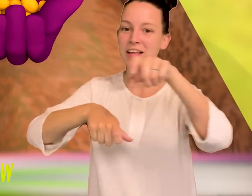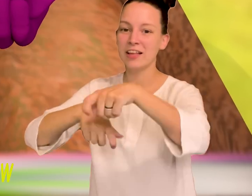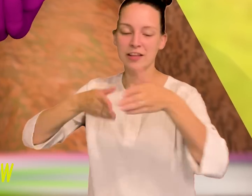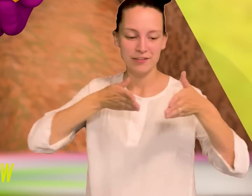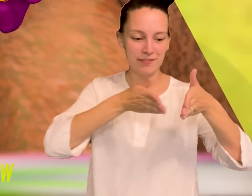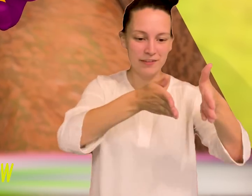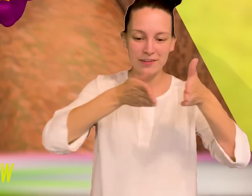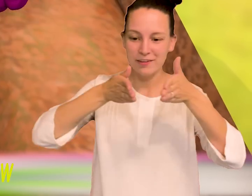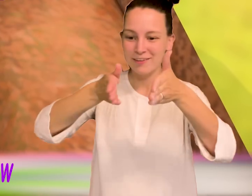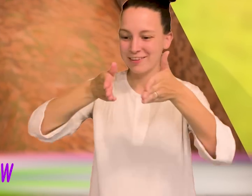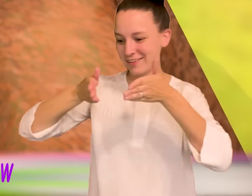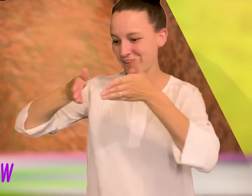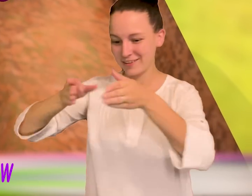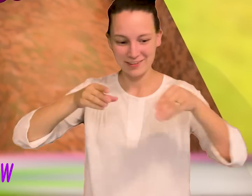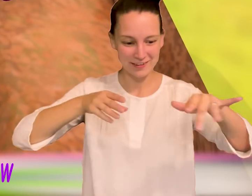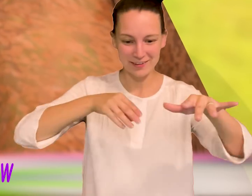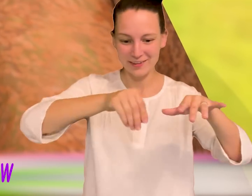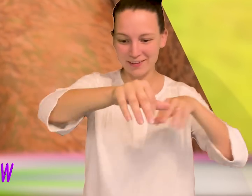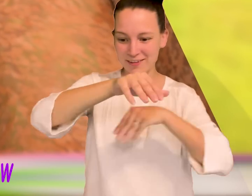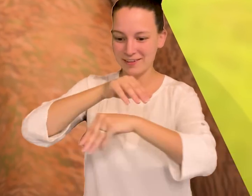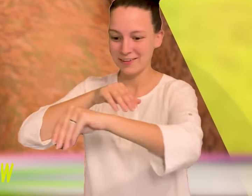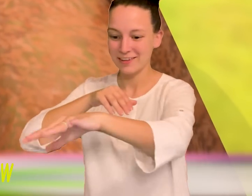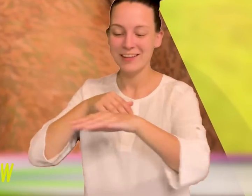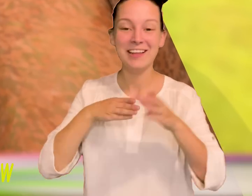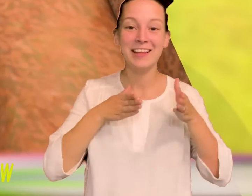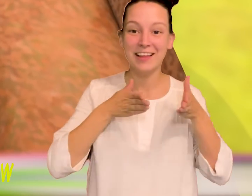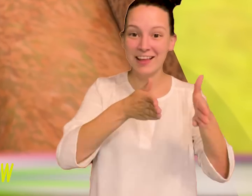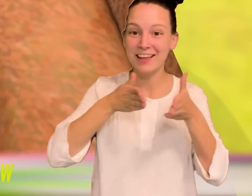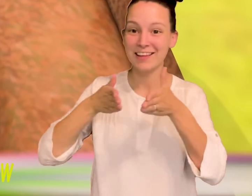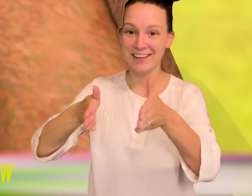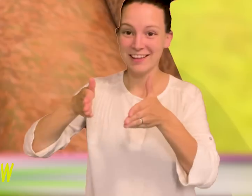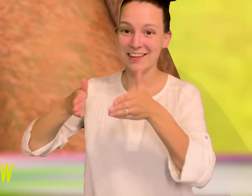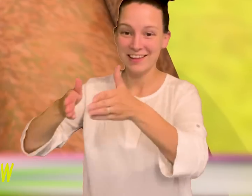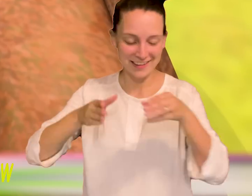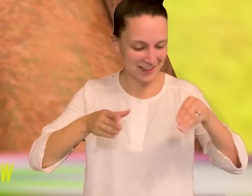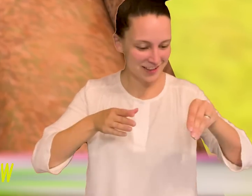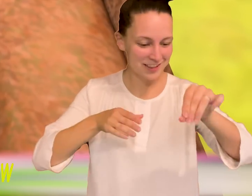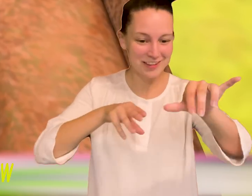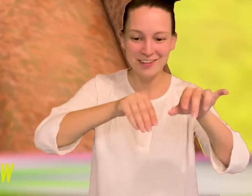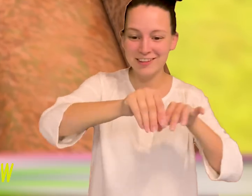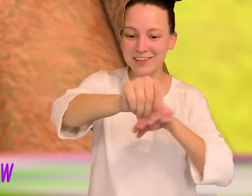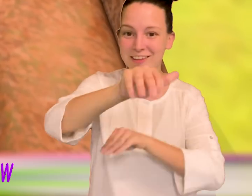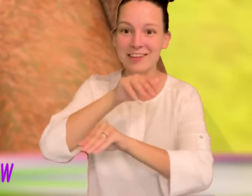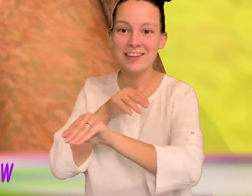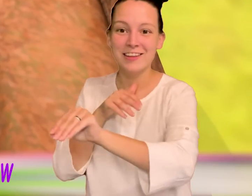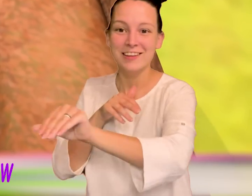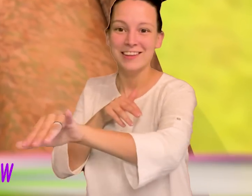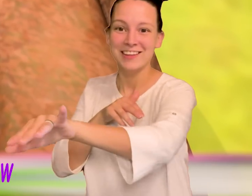planted all in a row and seeds planted all in